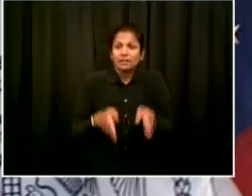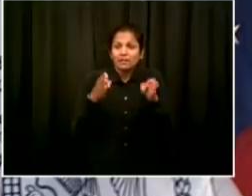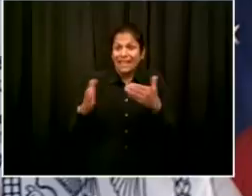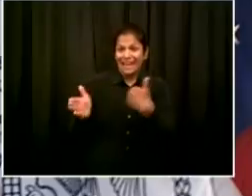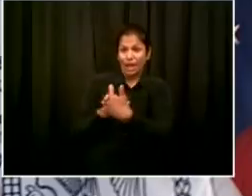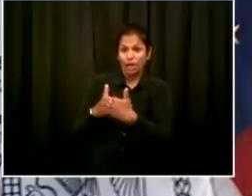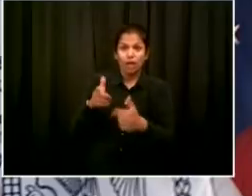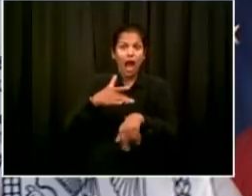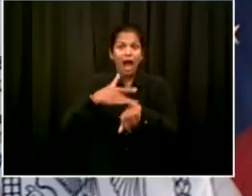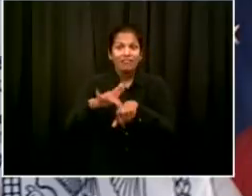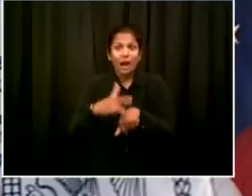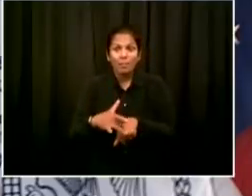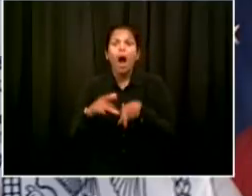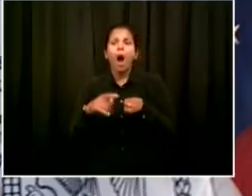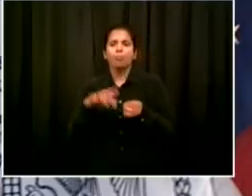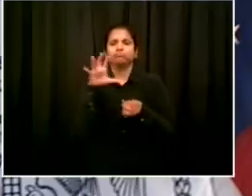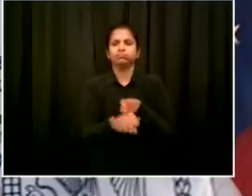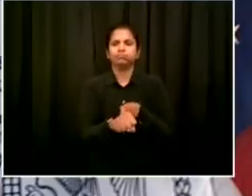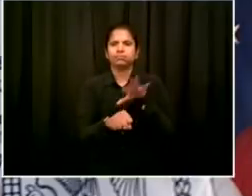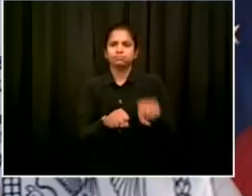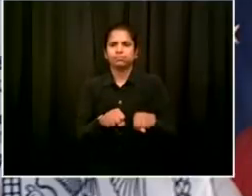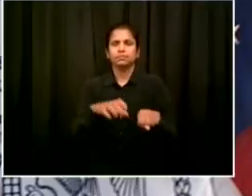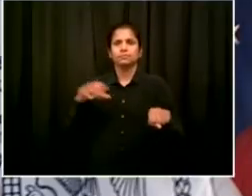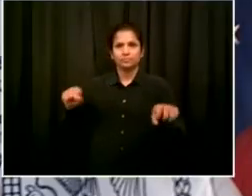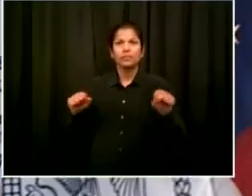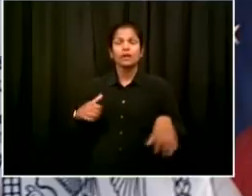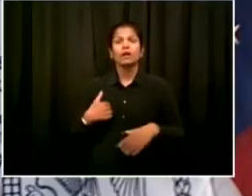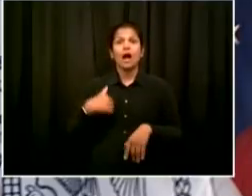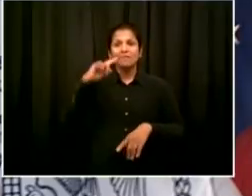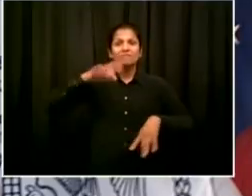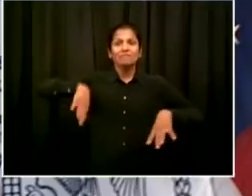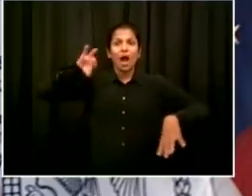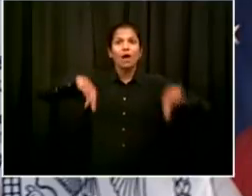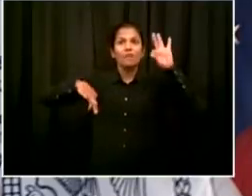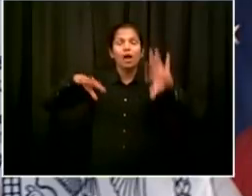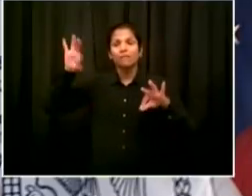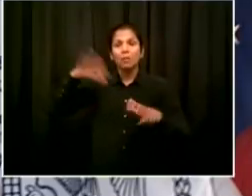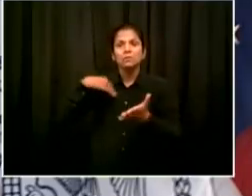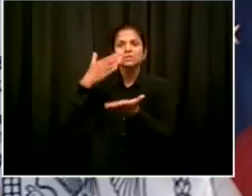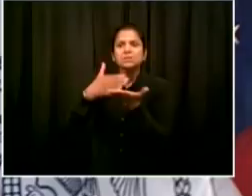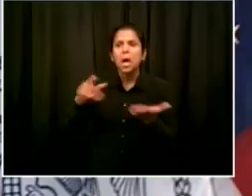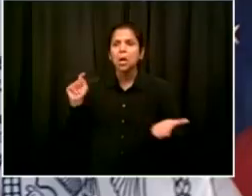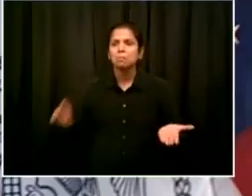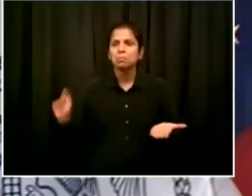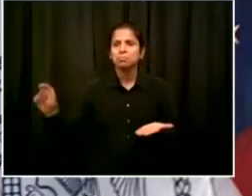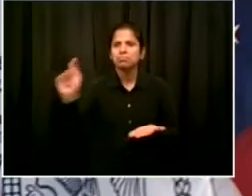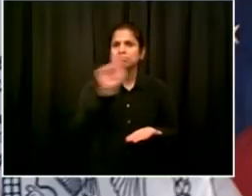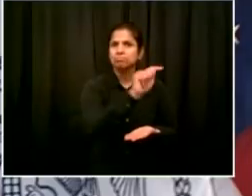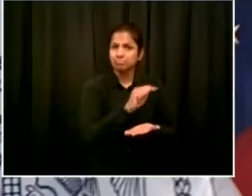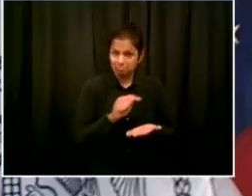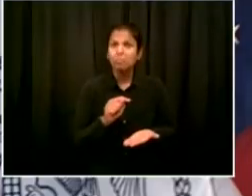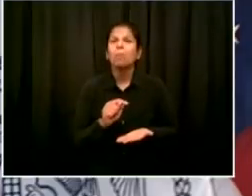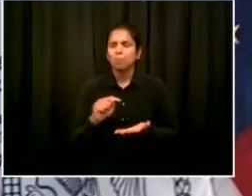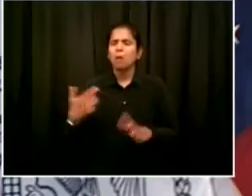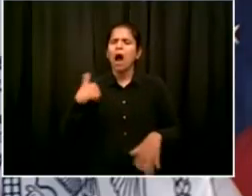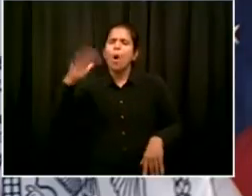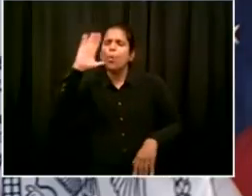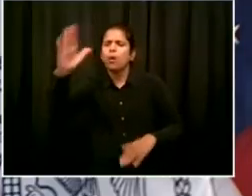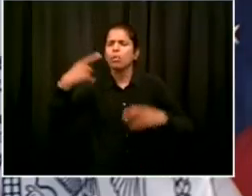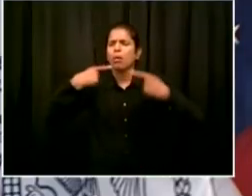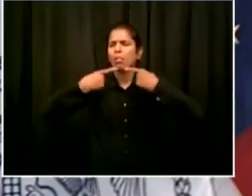and for childcare, and we'll have much more to say on that in the coming days. Next, we have Henry from Bloomberg.